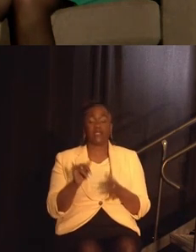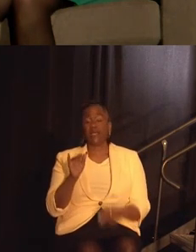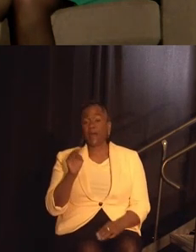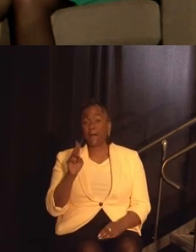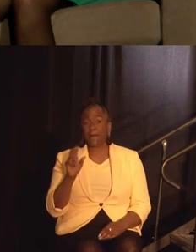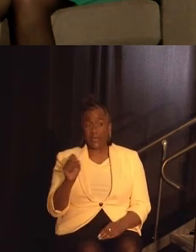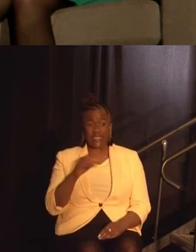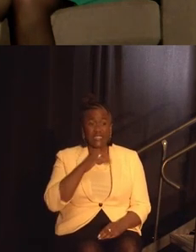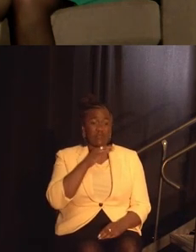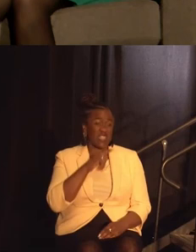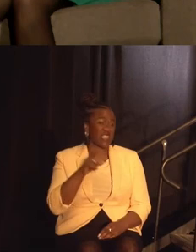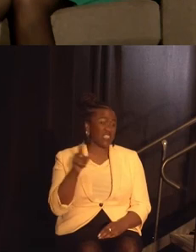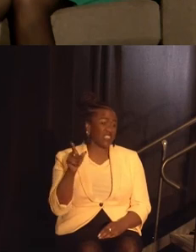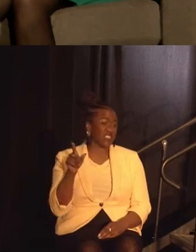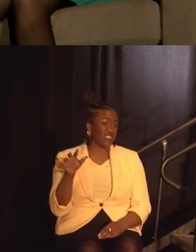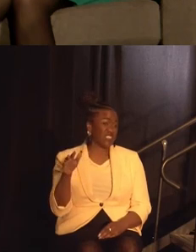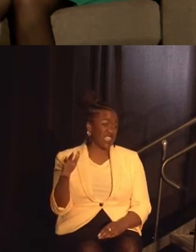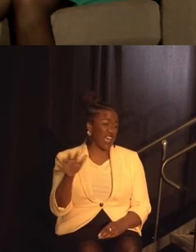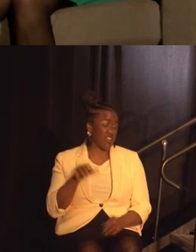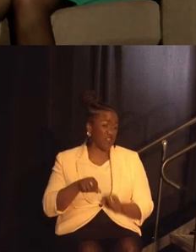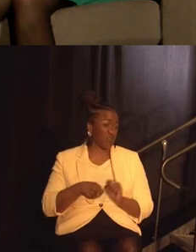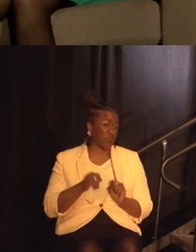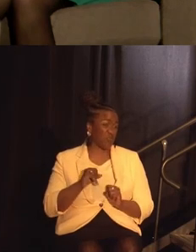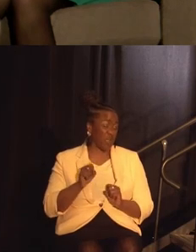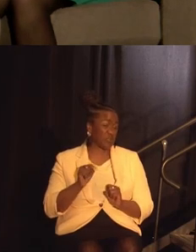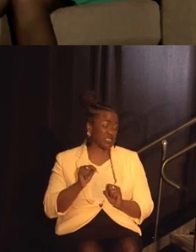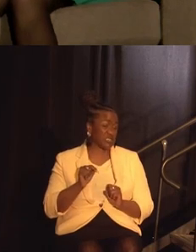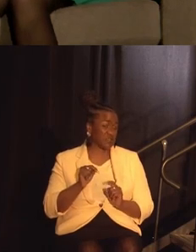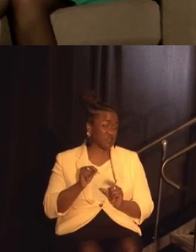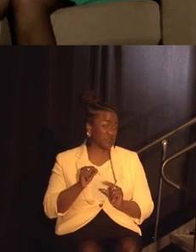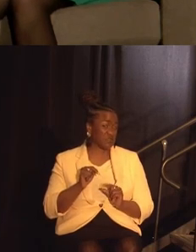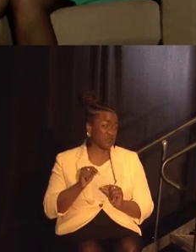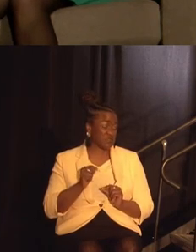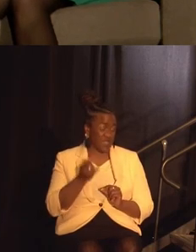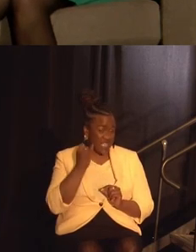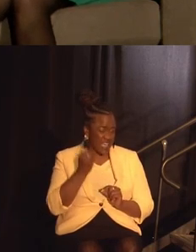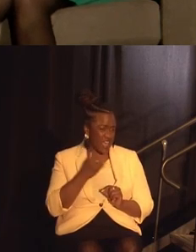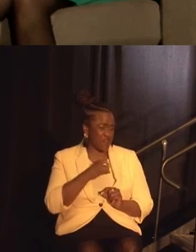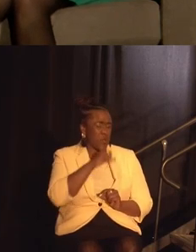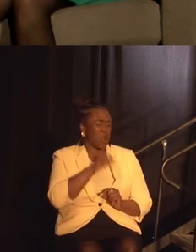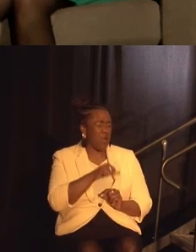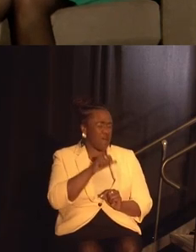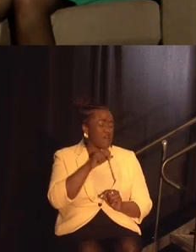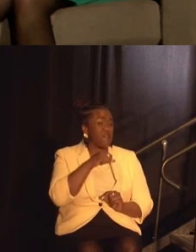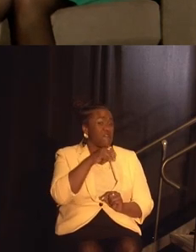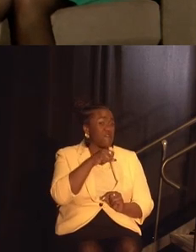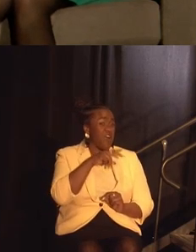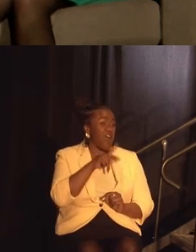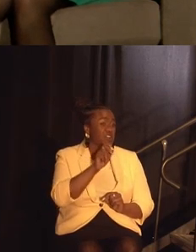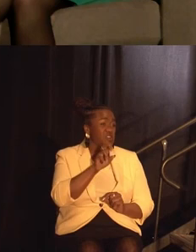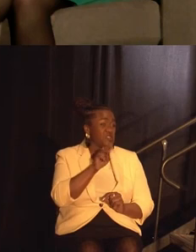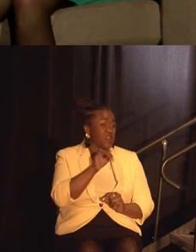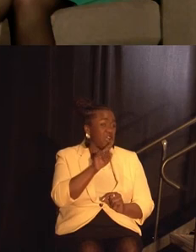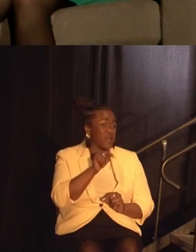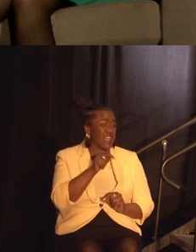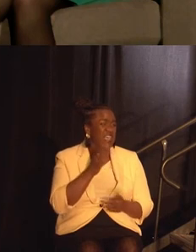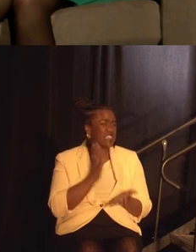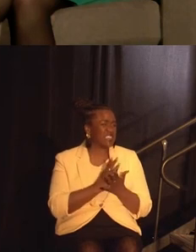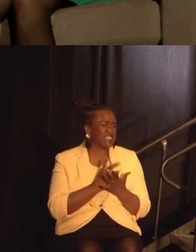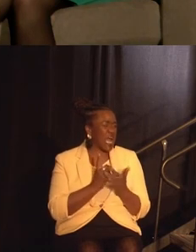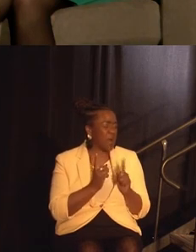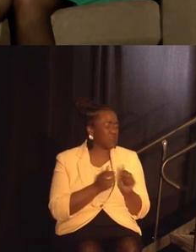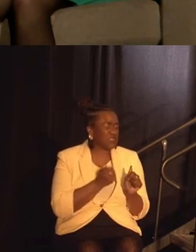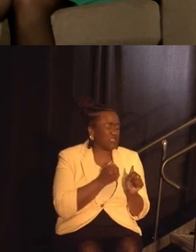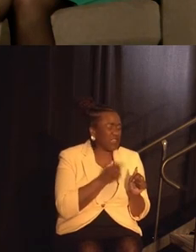is kind of a rapist? Maybe if you love Kermie so much, you should stop literally chasing him. He